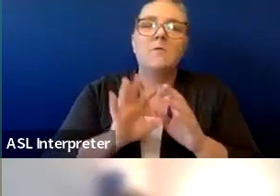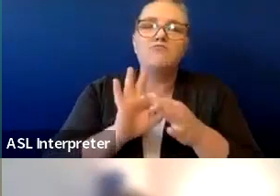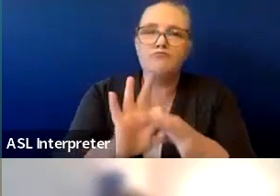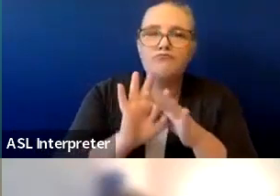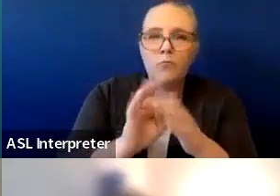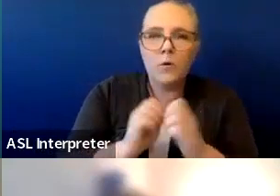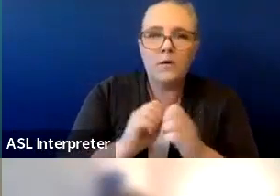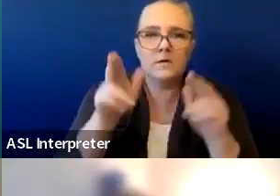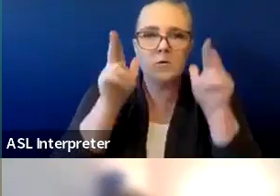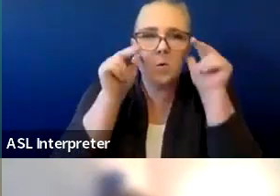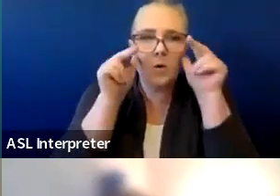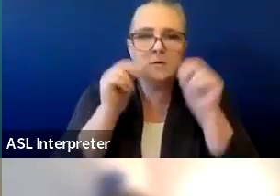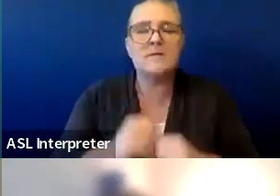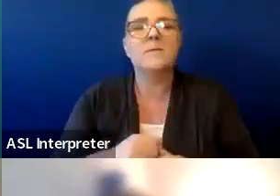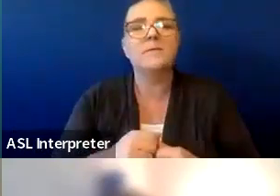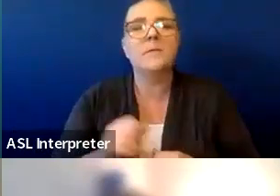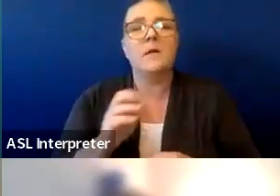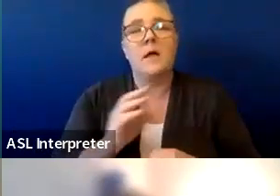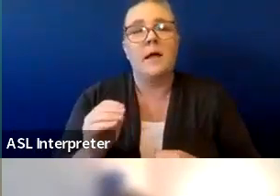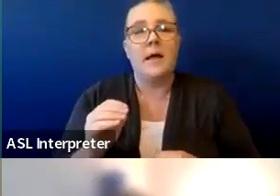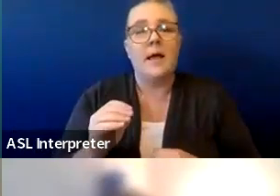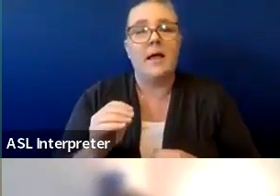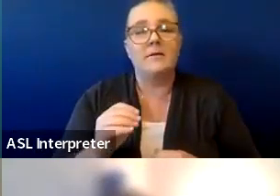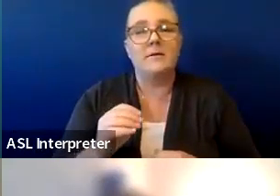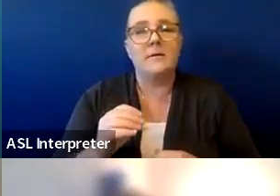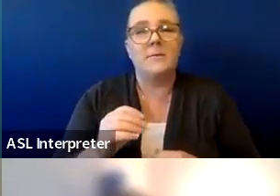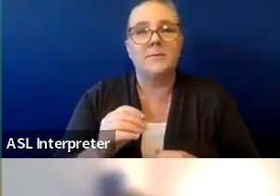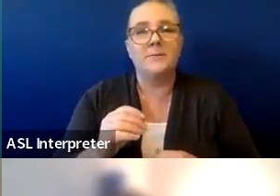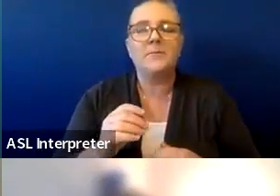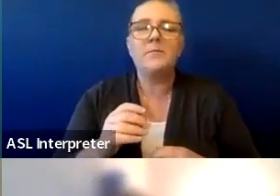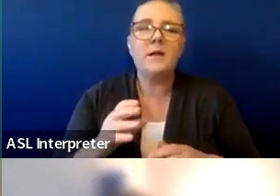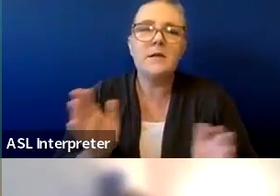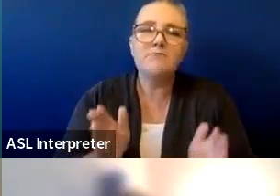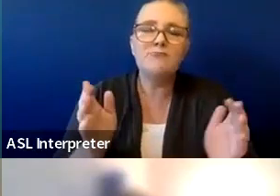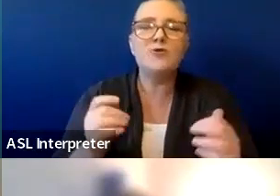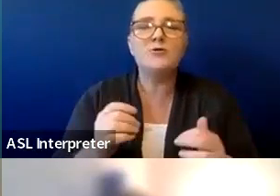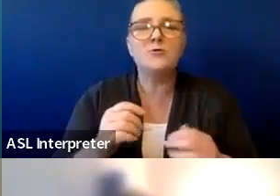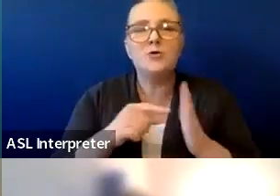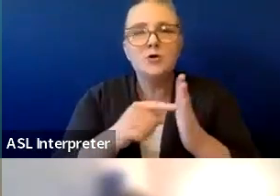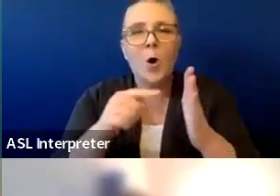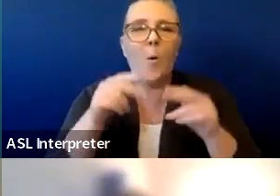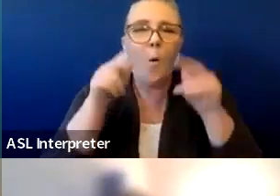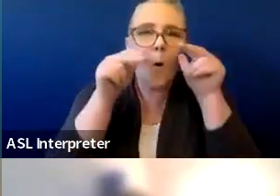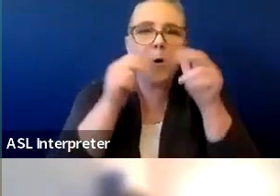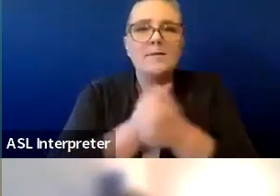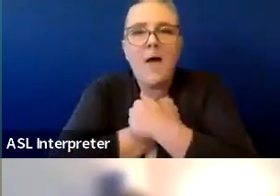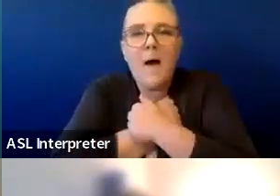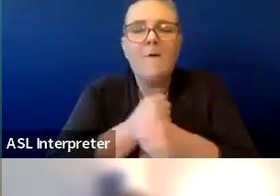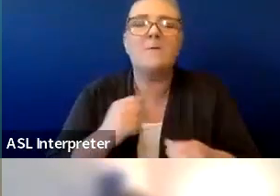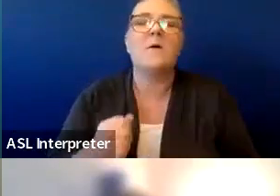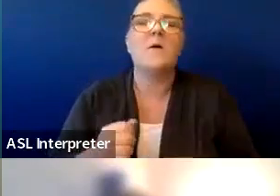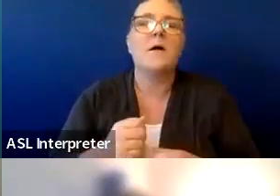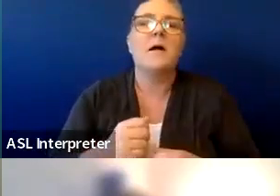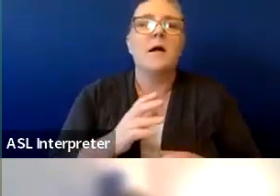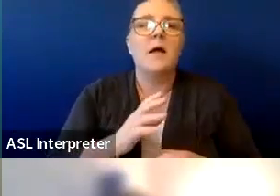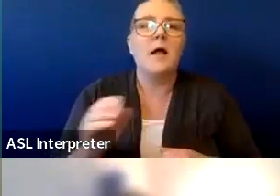horse. And he's encouraged to show the horse some love, and he's learning how to put away